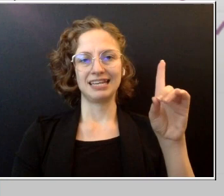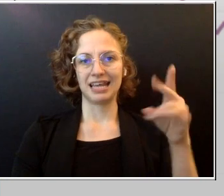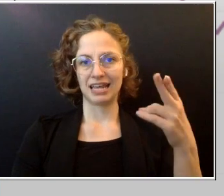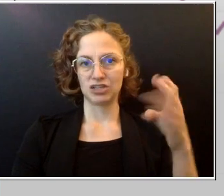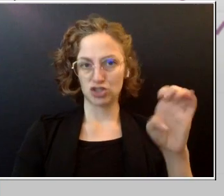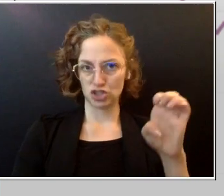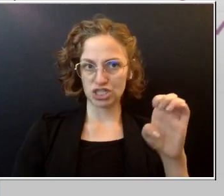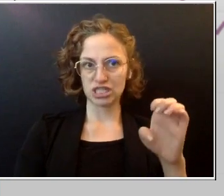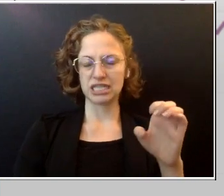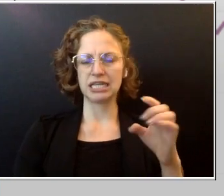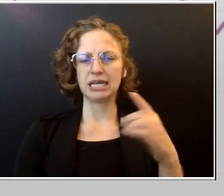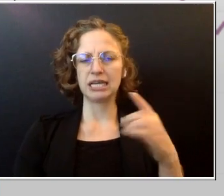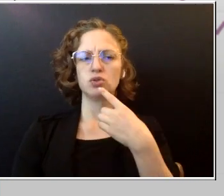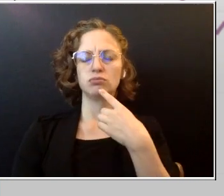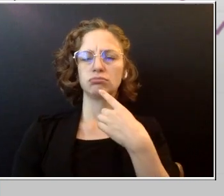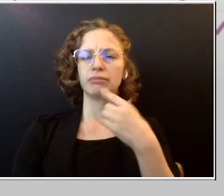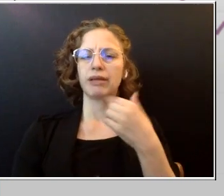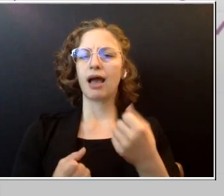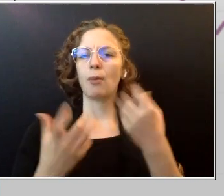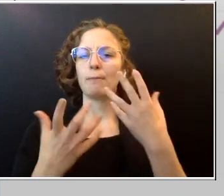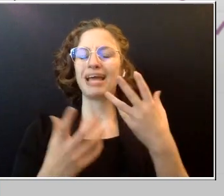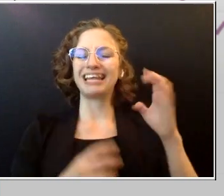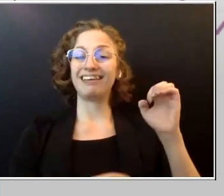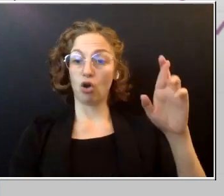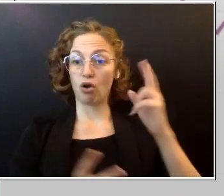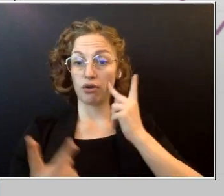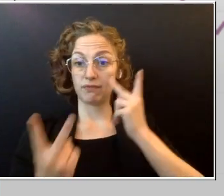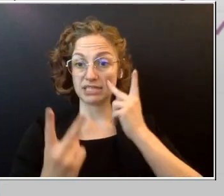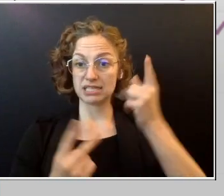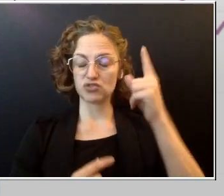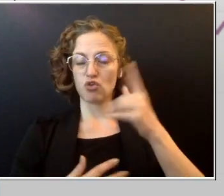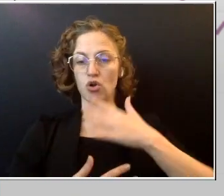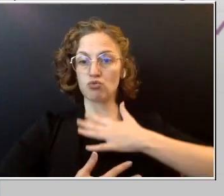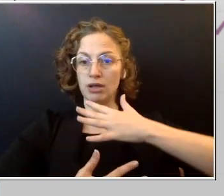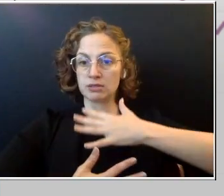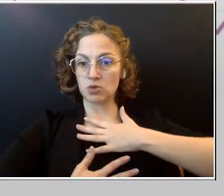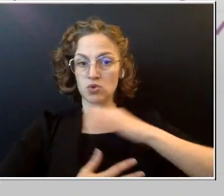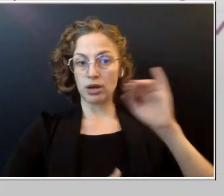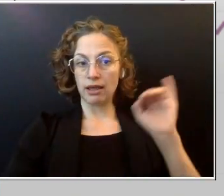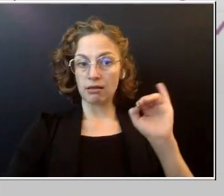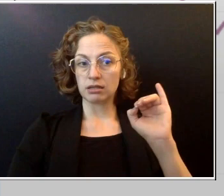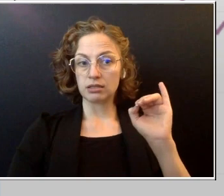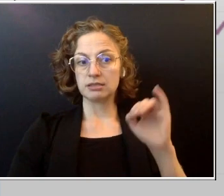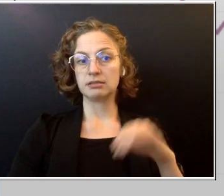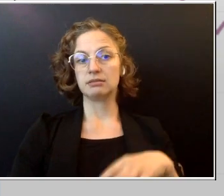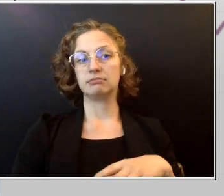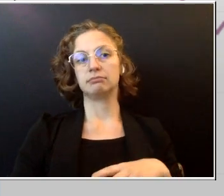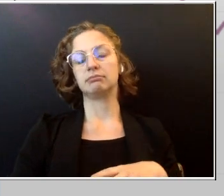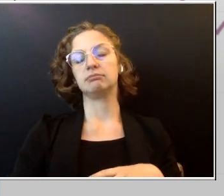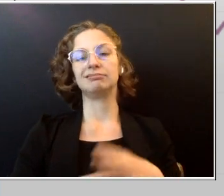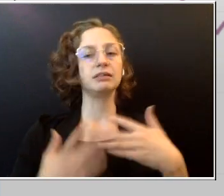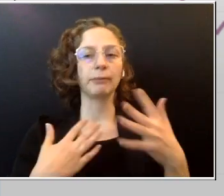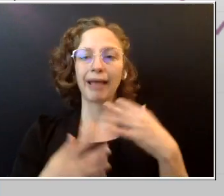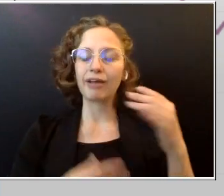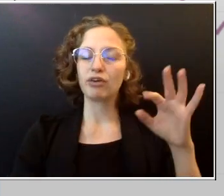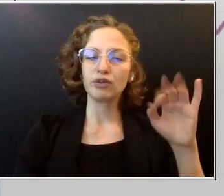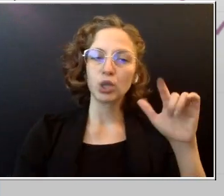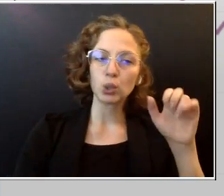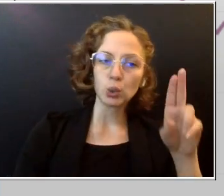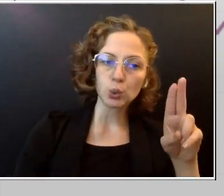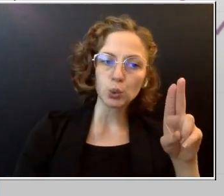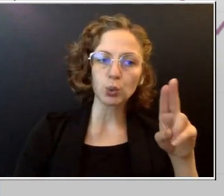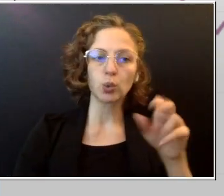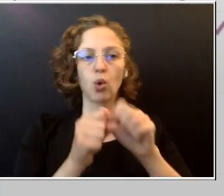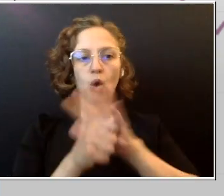emergency department visits for respiratory illnesses, whether that's flu, COVID, anything else. We see two big spikes right